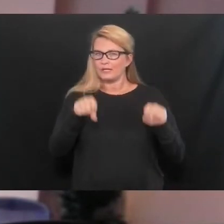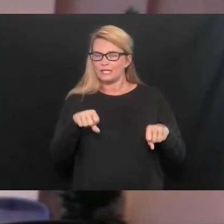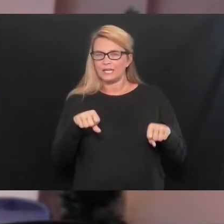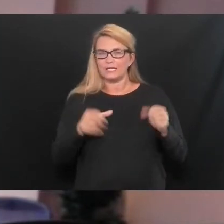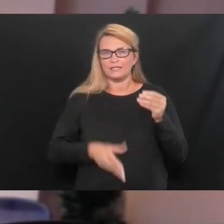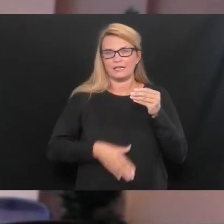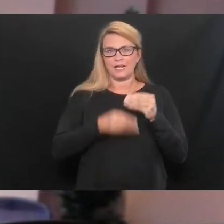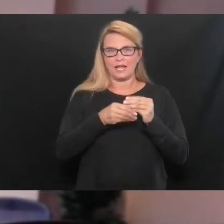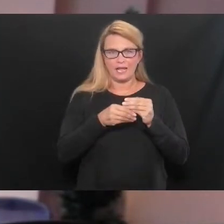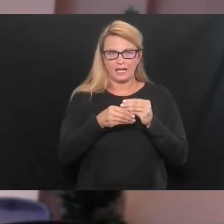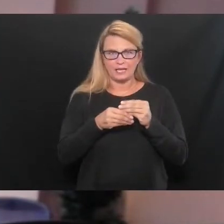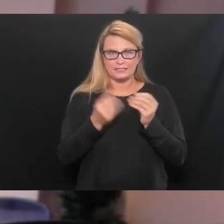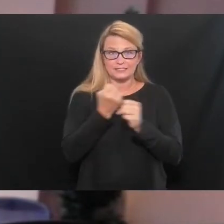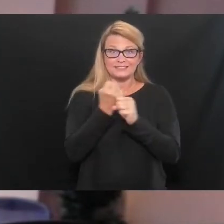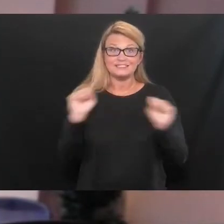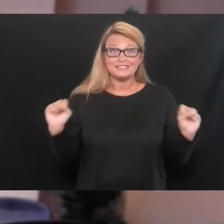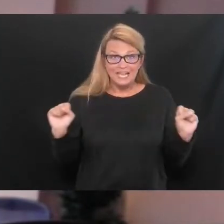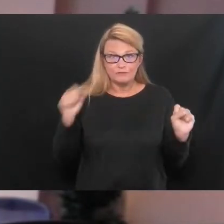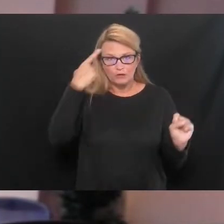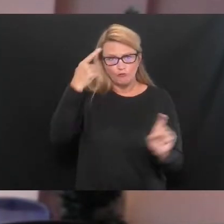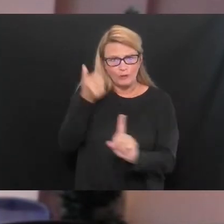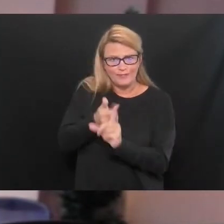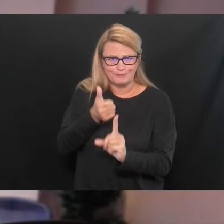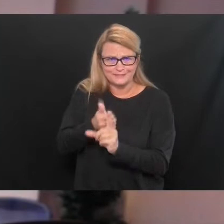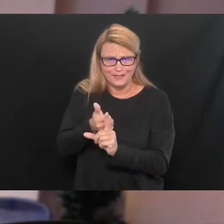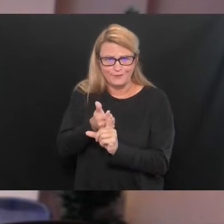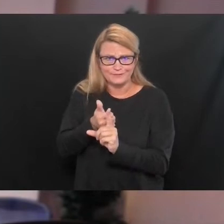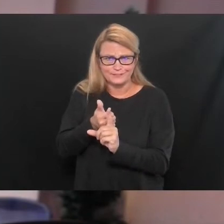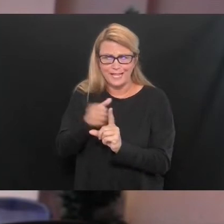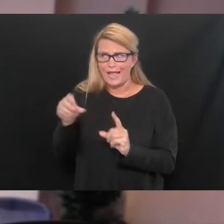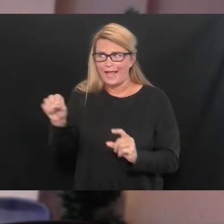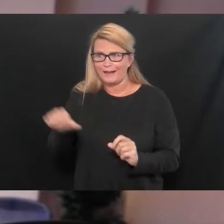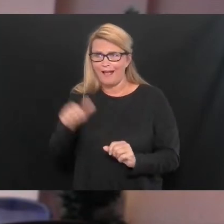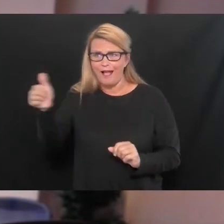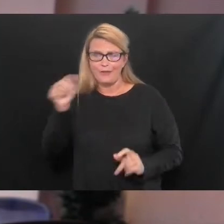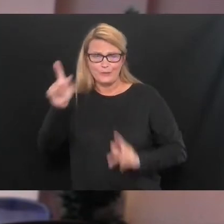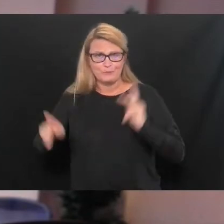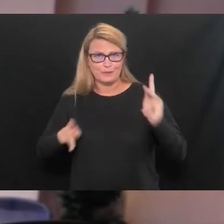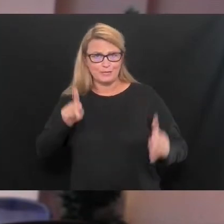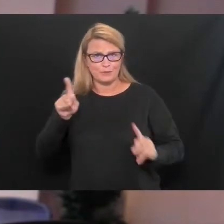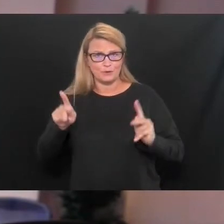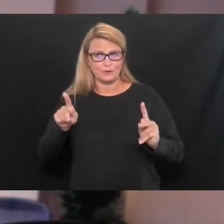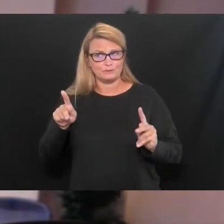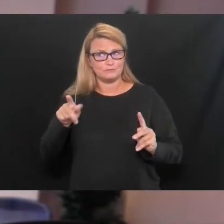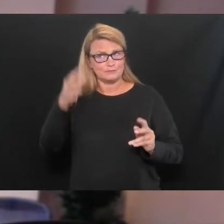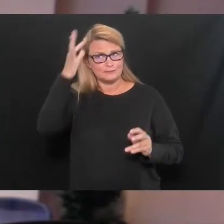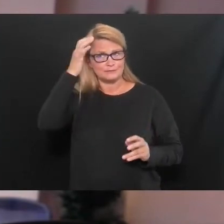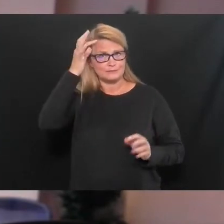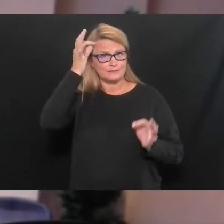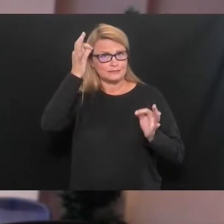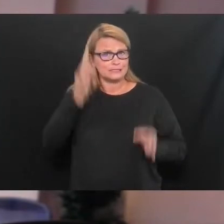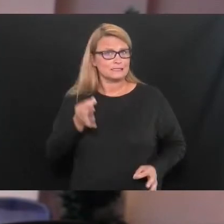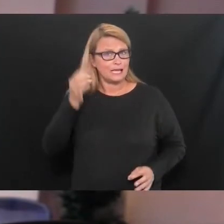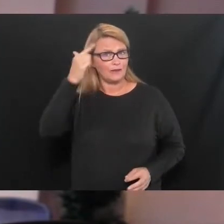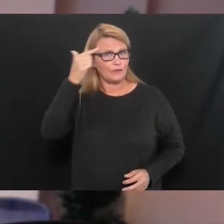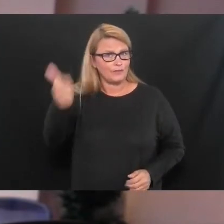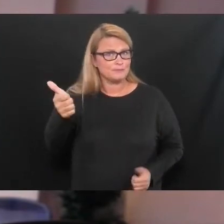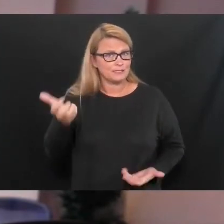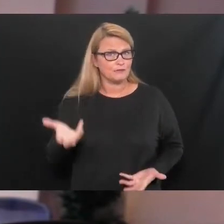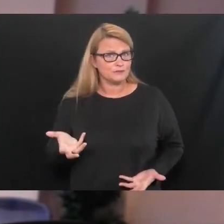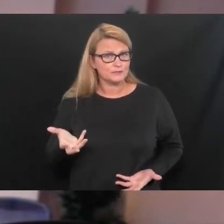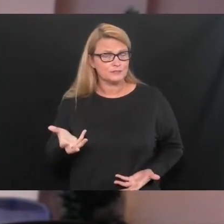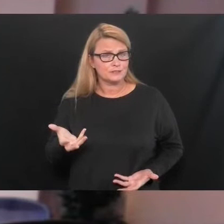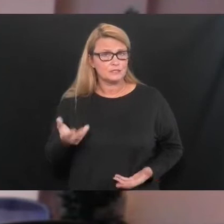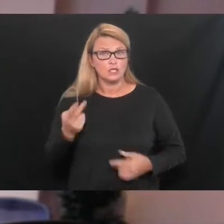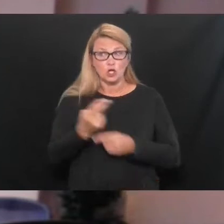add, safety for themselves and for others by, choosing to wear a mask or